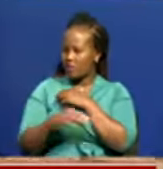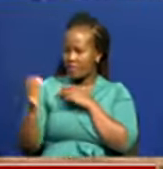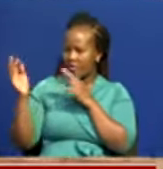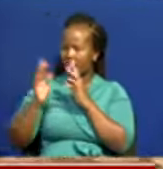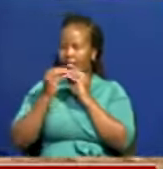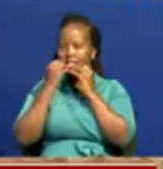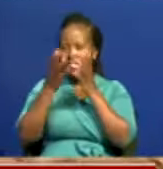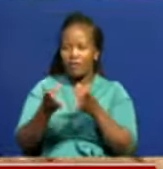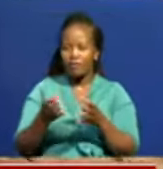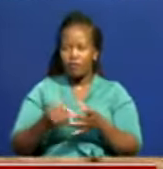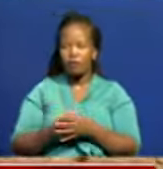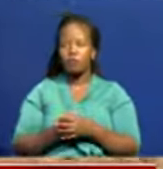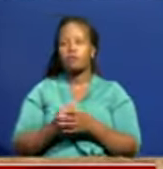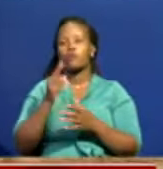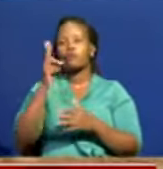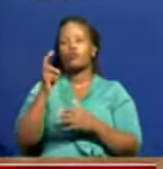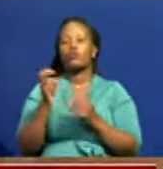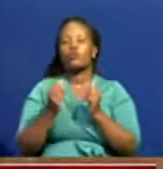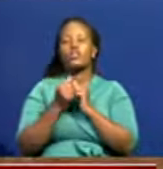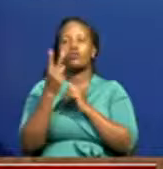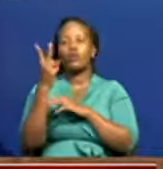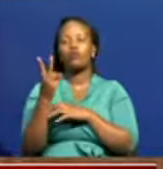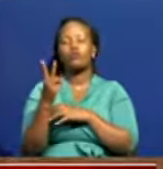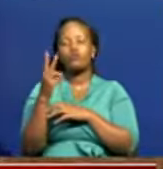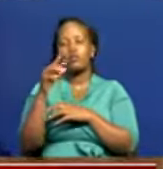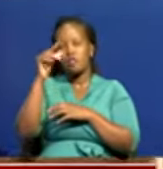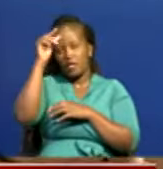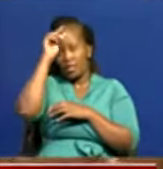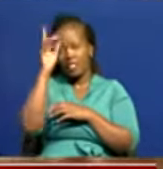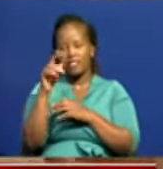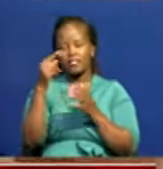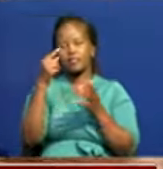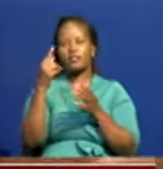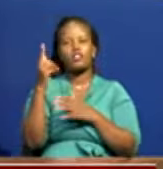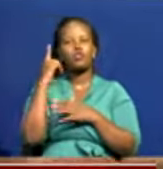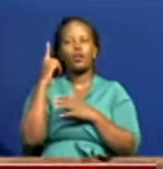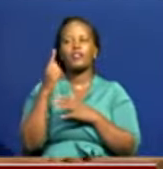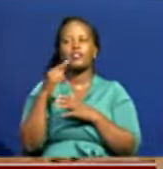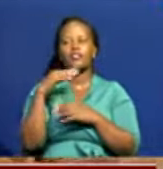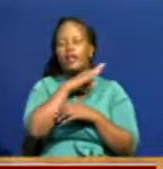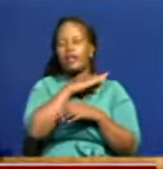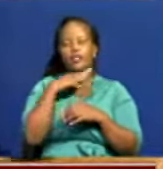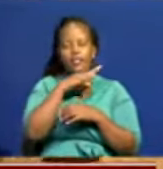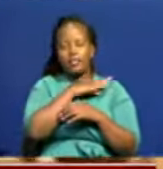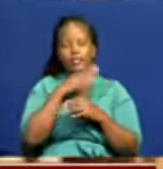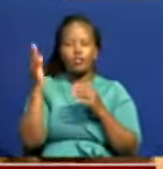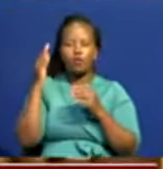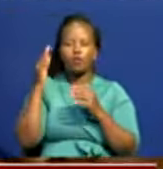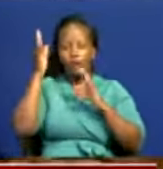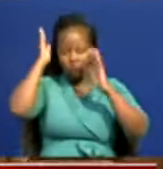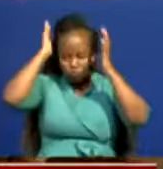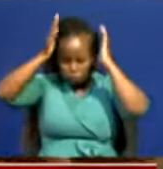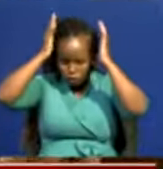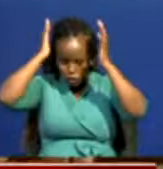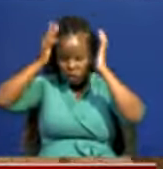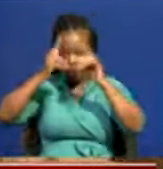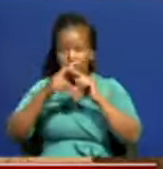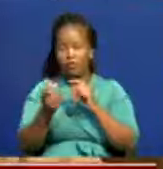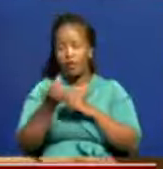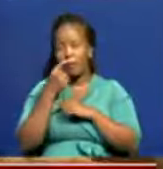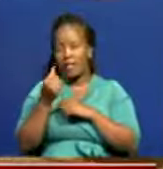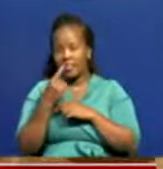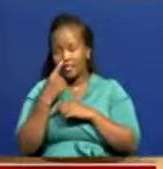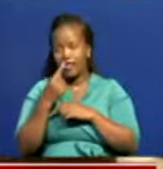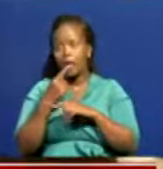In 2012, Kenya legalized the slaughter of donkeys for meat and hides for the Asian medicine market. However, in 2020,